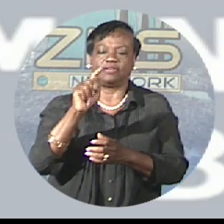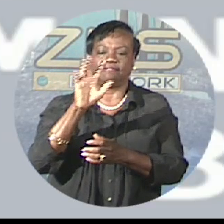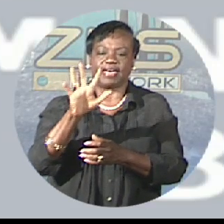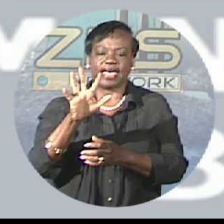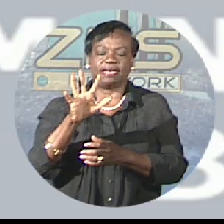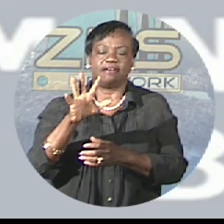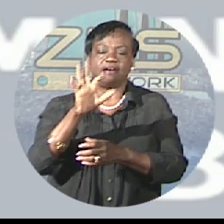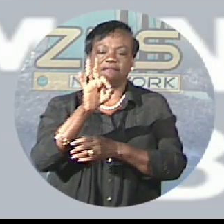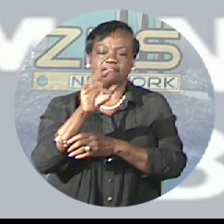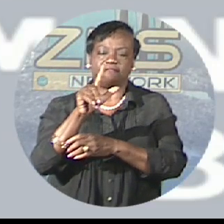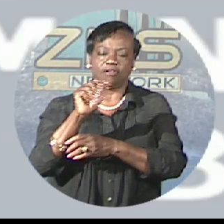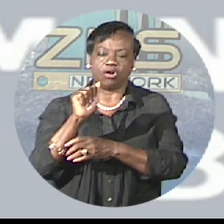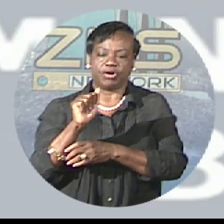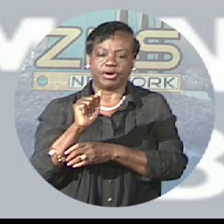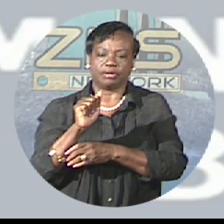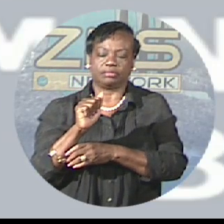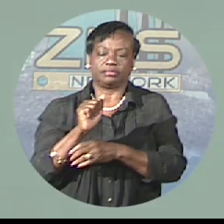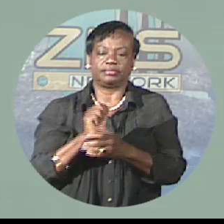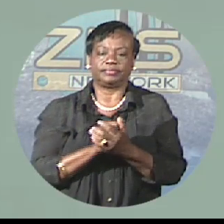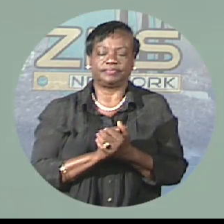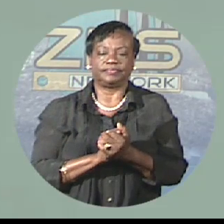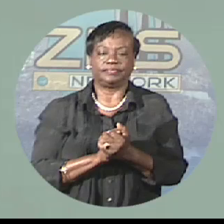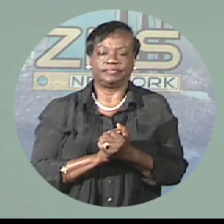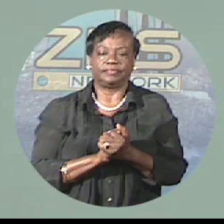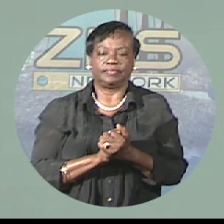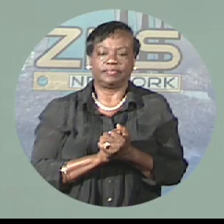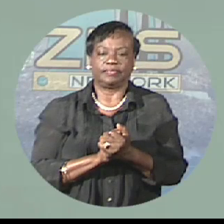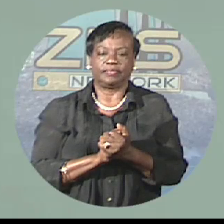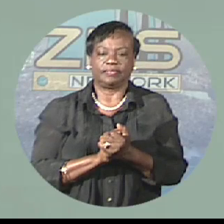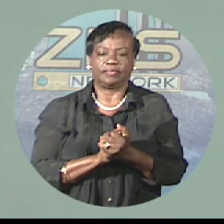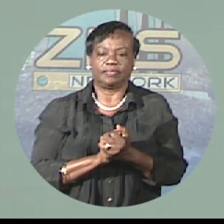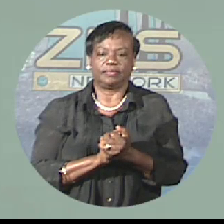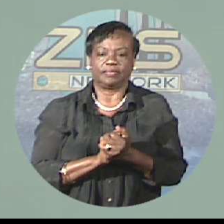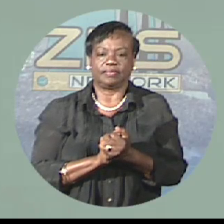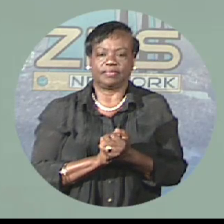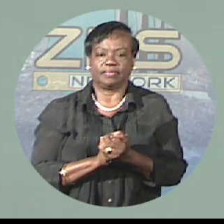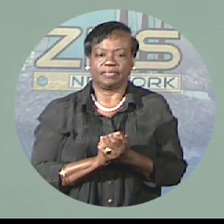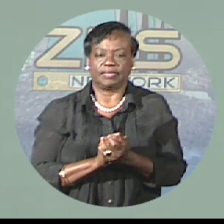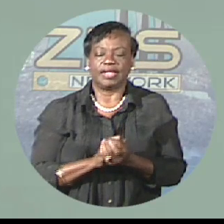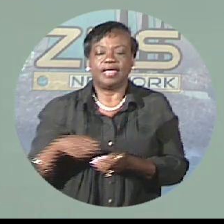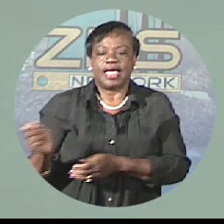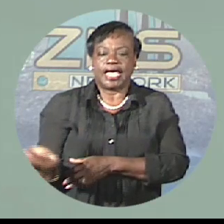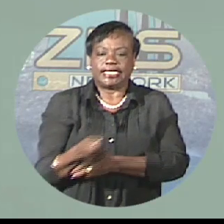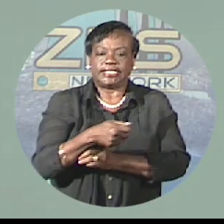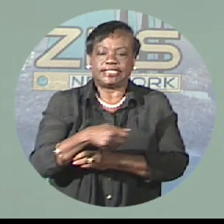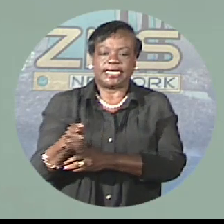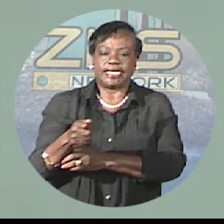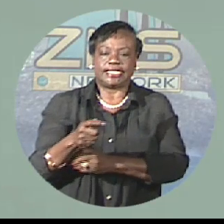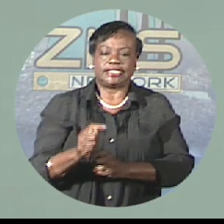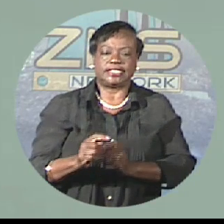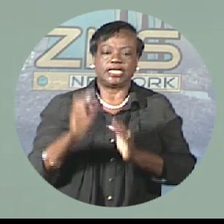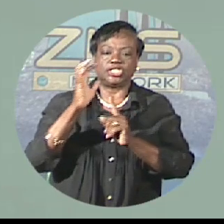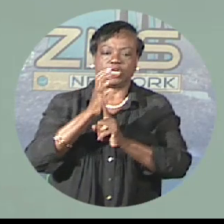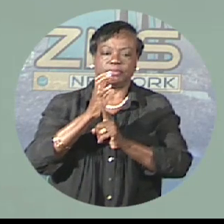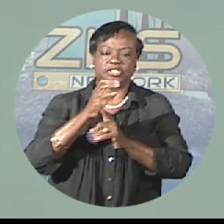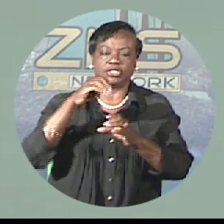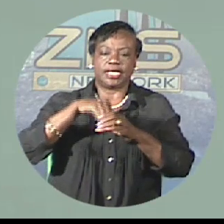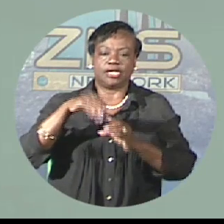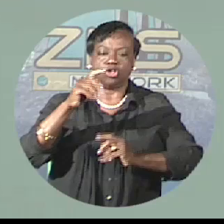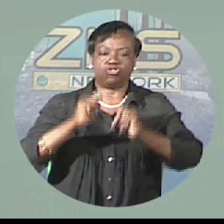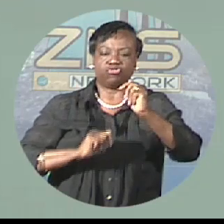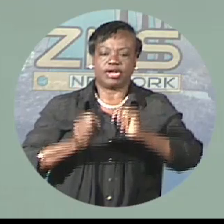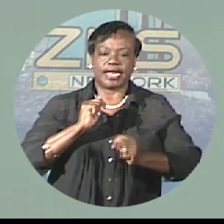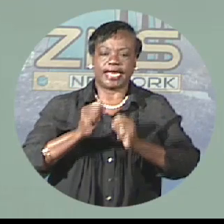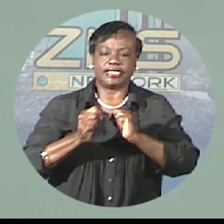8-1 win over Fort Myers. On to the Headache Under-18 Regional Tennis Championship in Trinidad and Tobago.